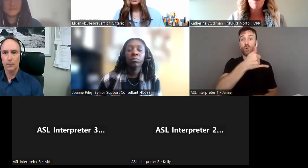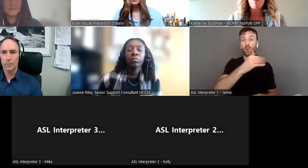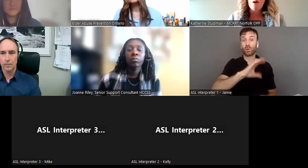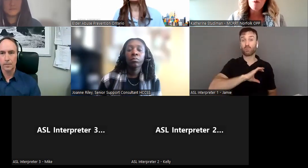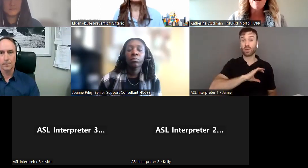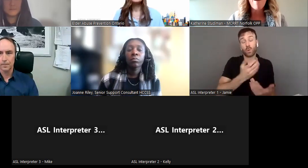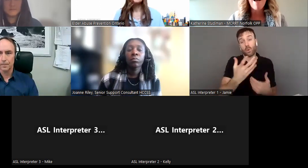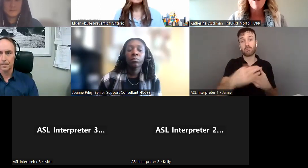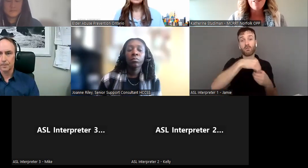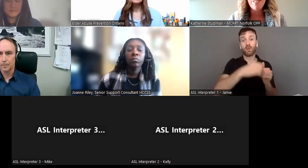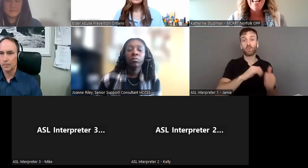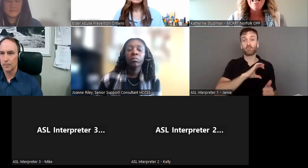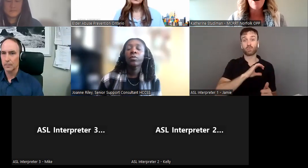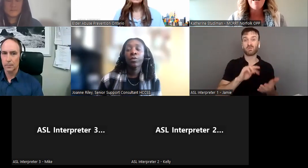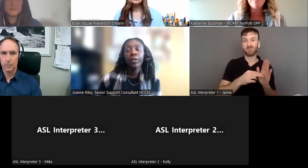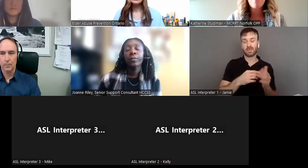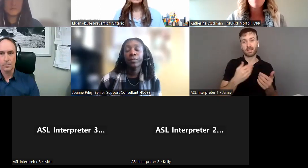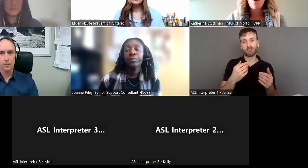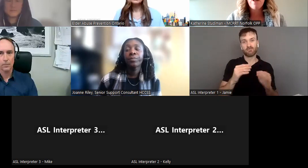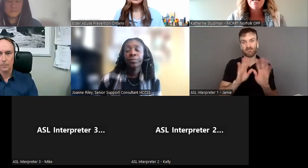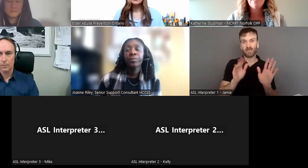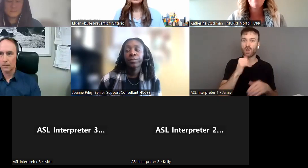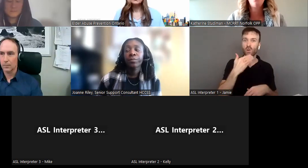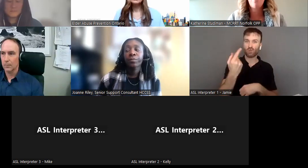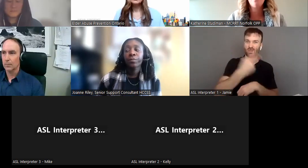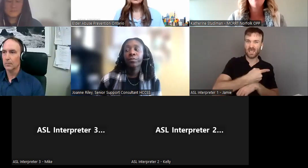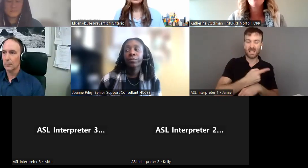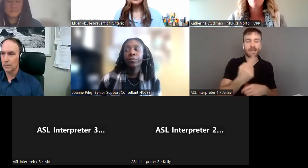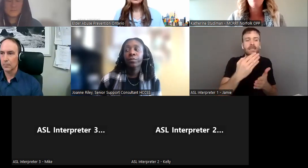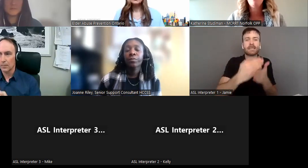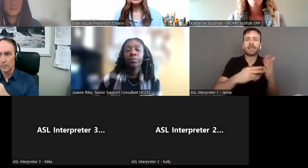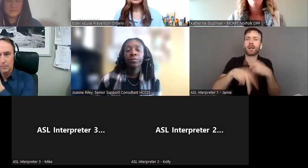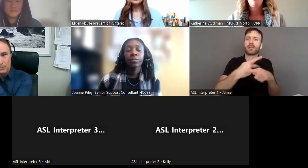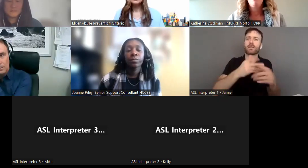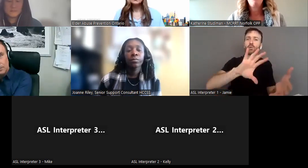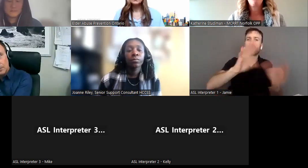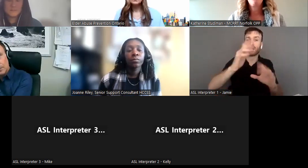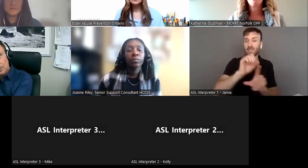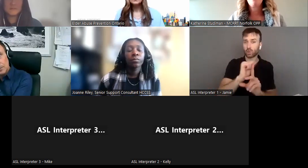are probably not having a good day and are in some sort of a crisis situation. So